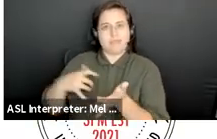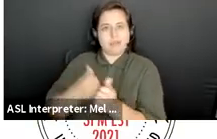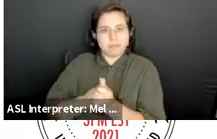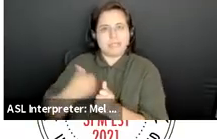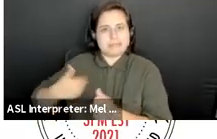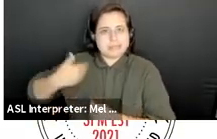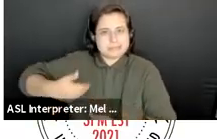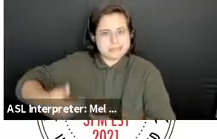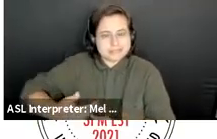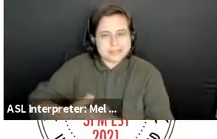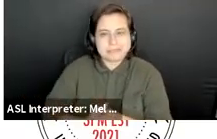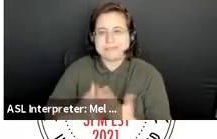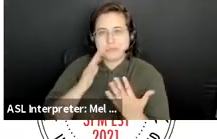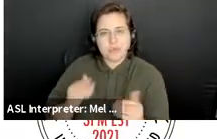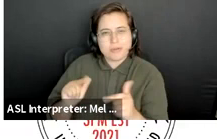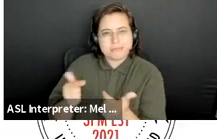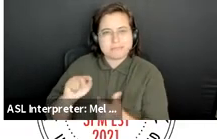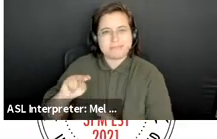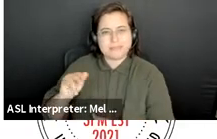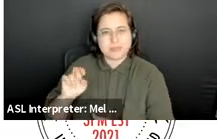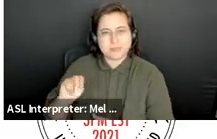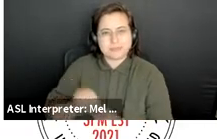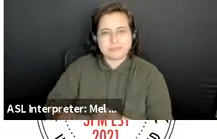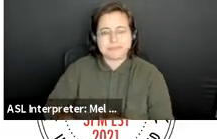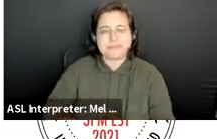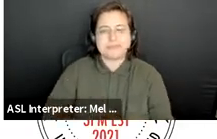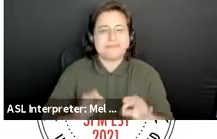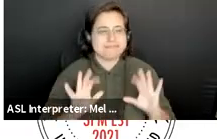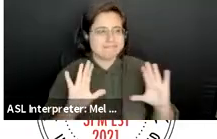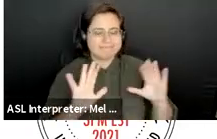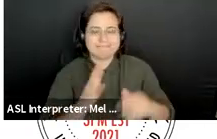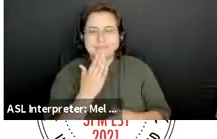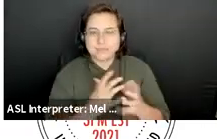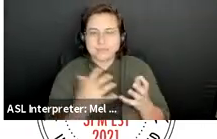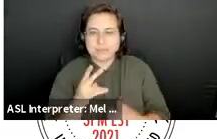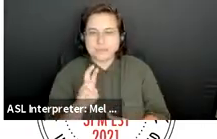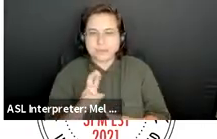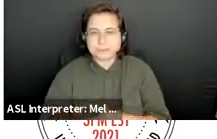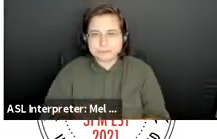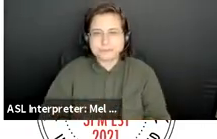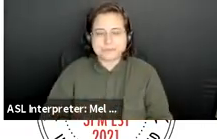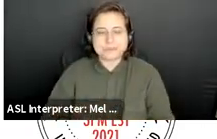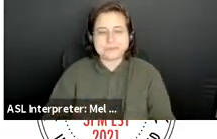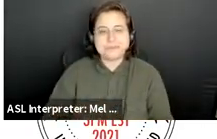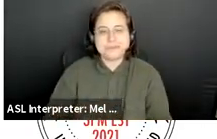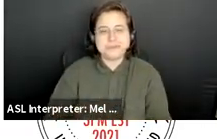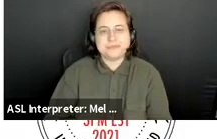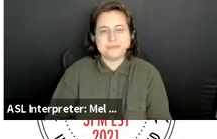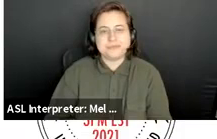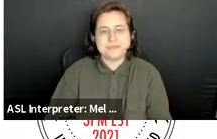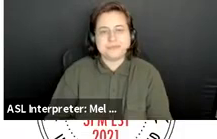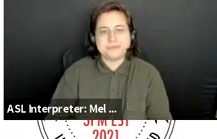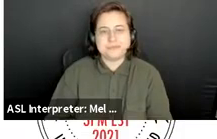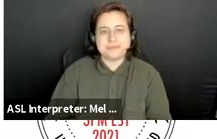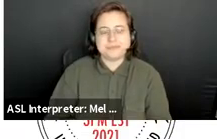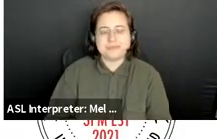that, I'll now hand it over to Nejin. Great. Thank you so much, Heather. So I'm going to spend the next few moments